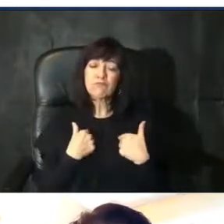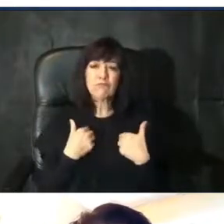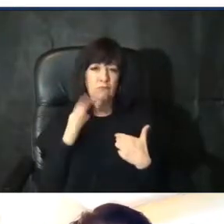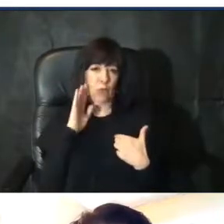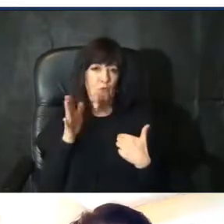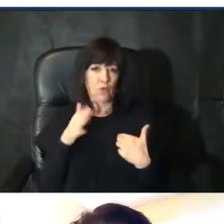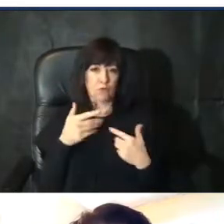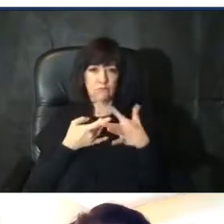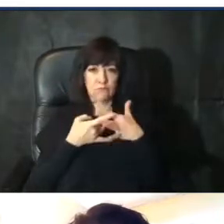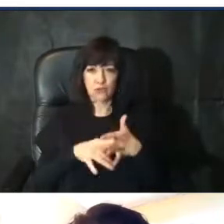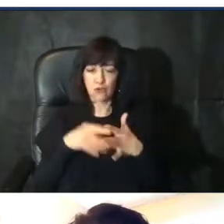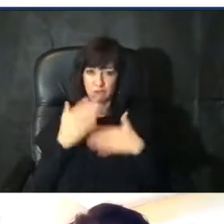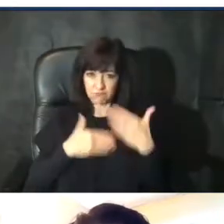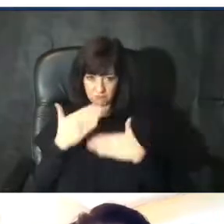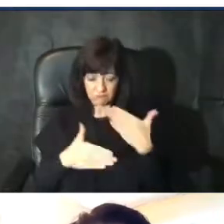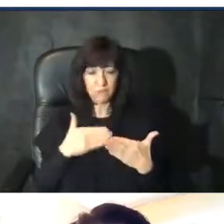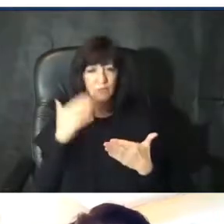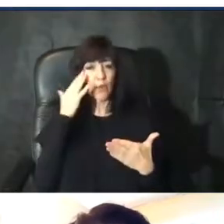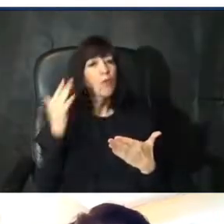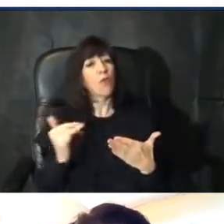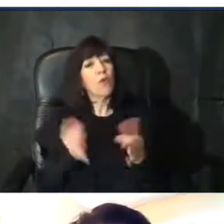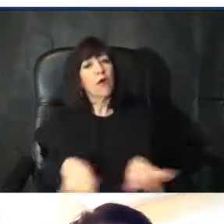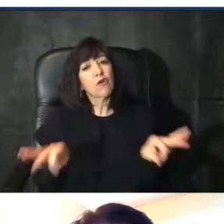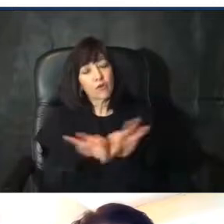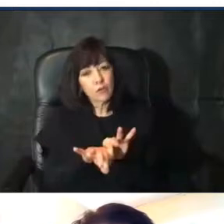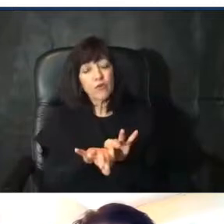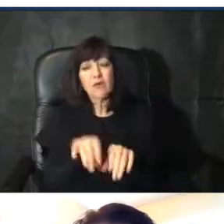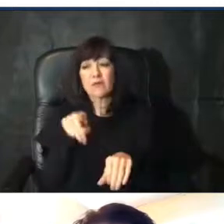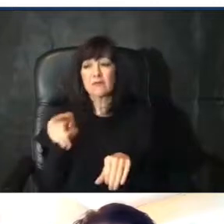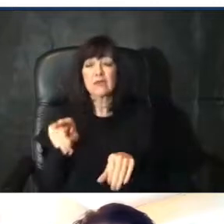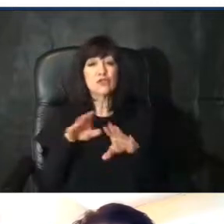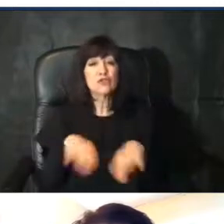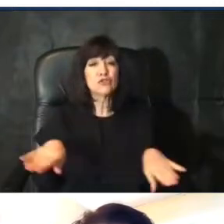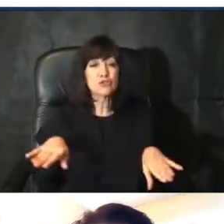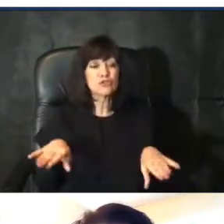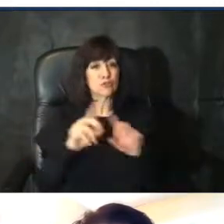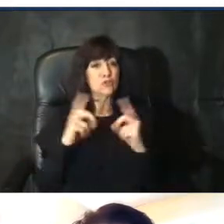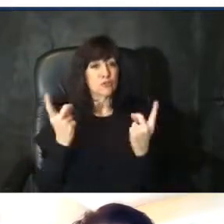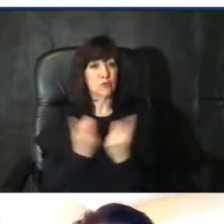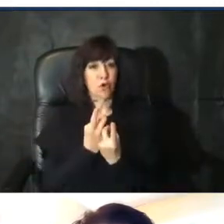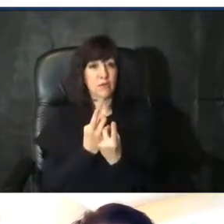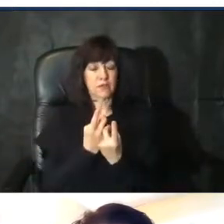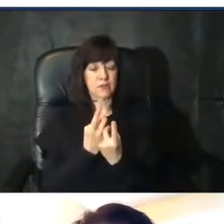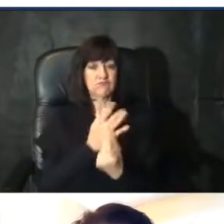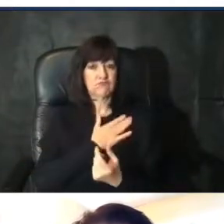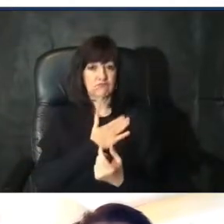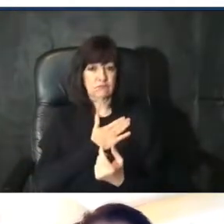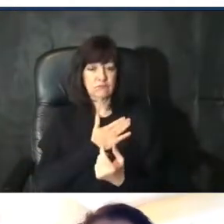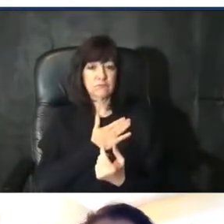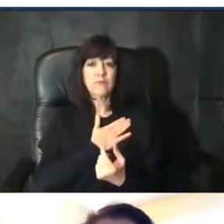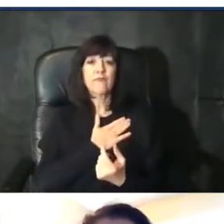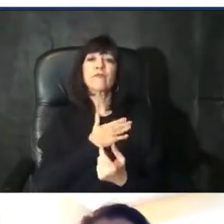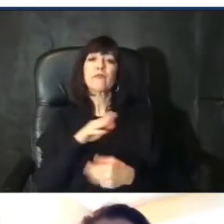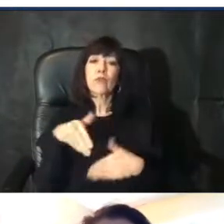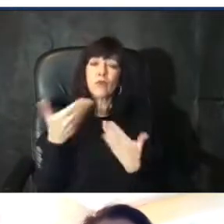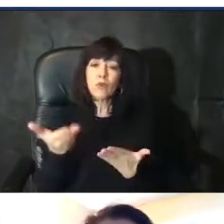we think this is important. So at the Children's Department, we're responsible for providing prevention, early